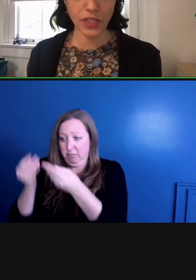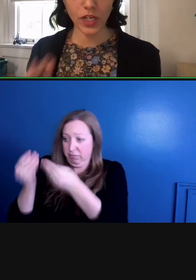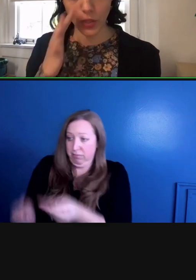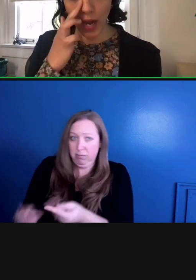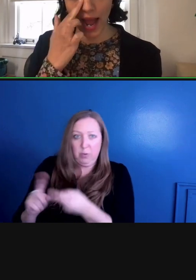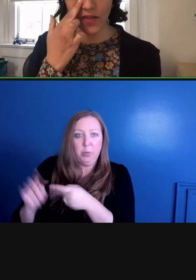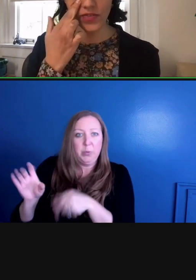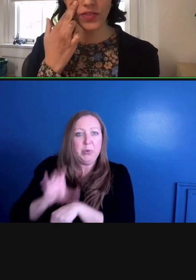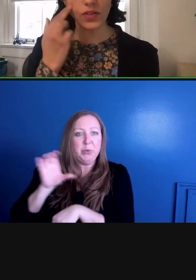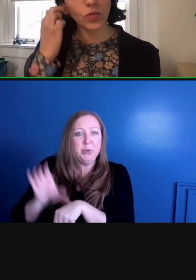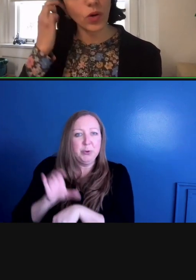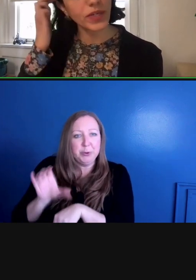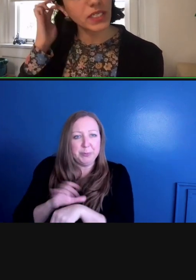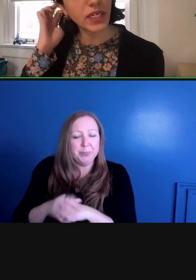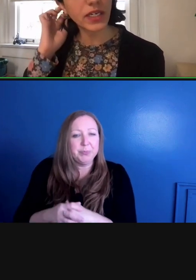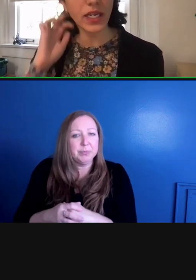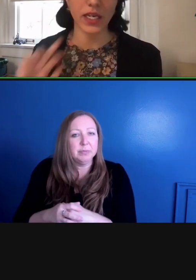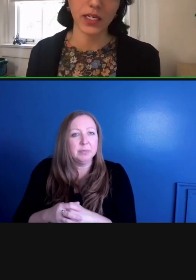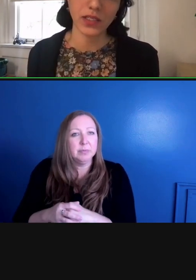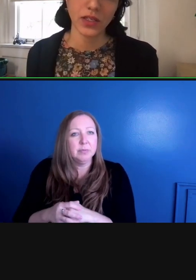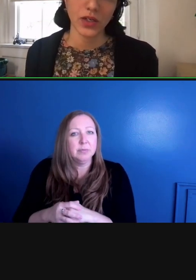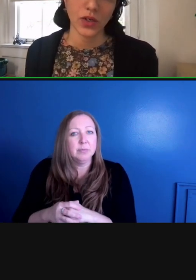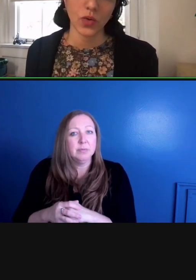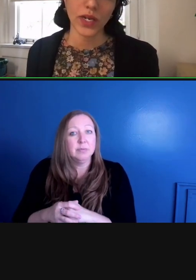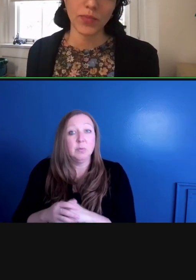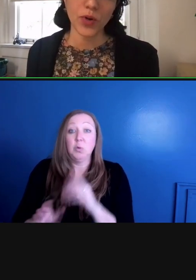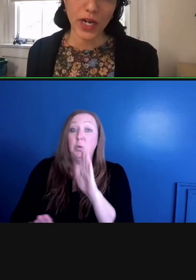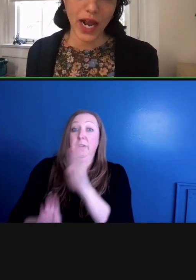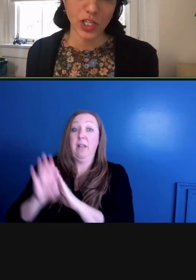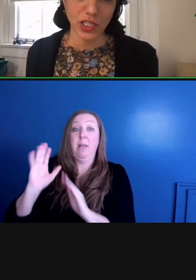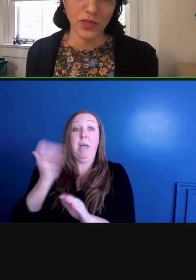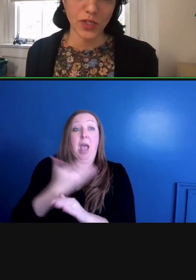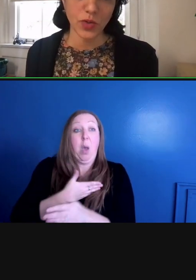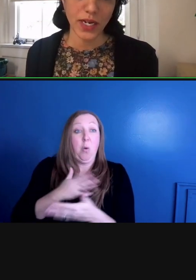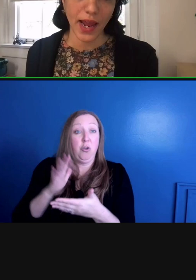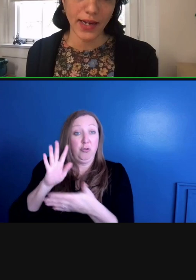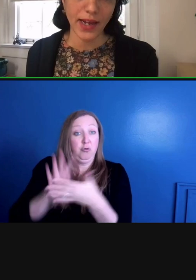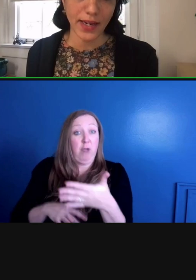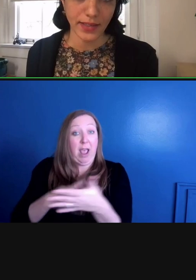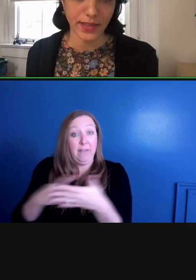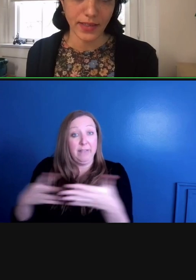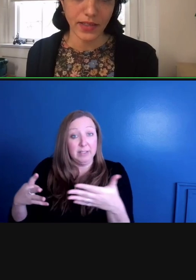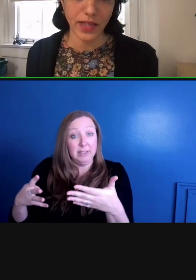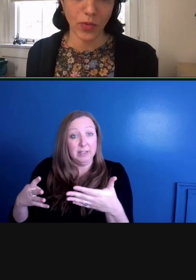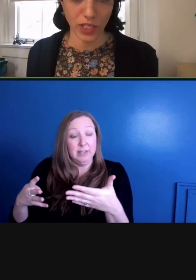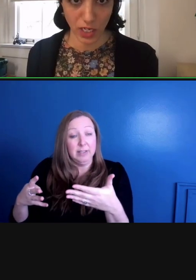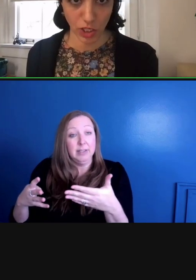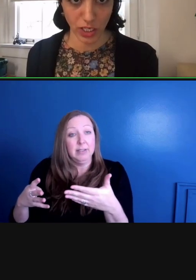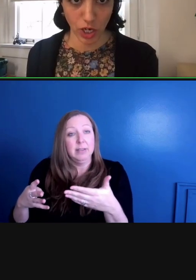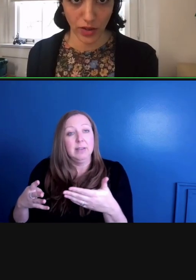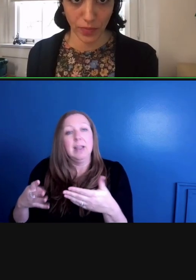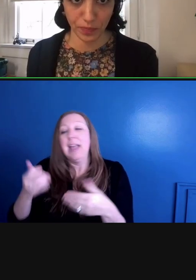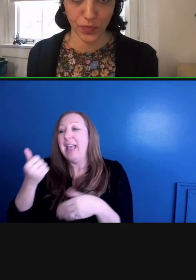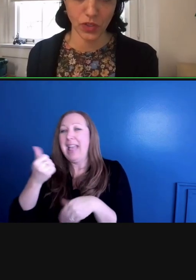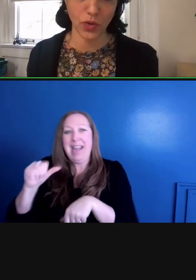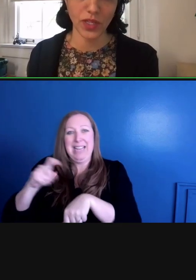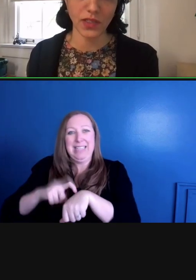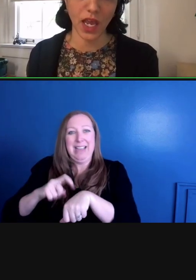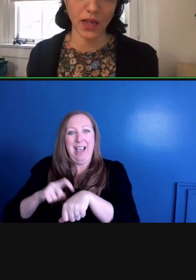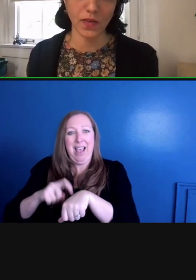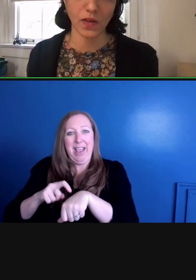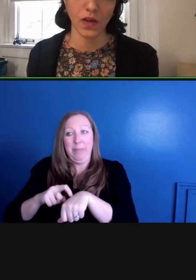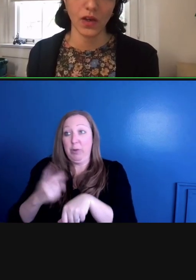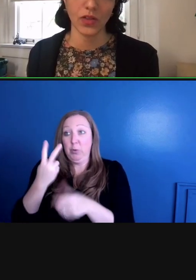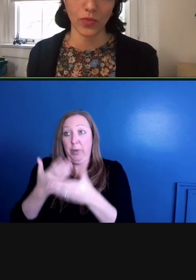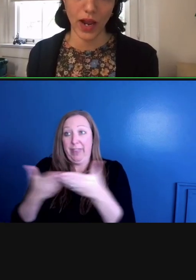And to build our graphs, what we did is we put edges between any entities that were touching each other. So in